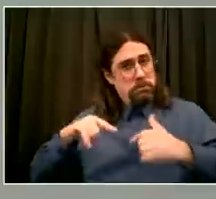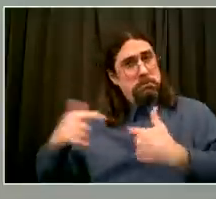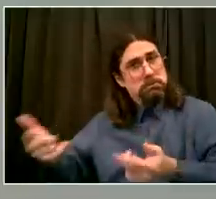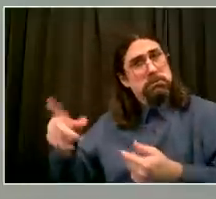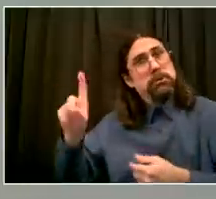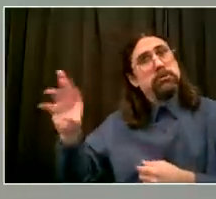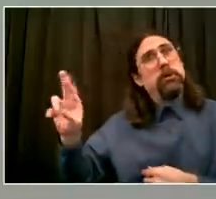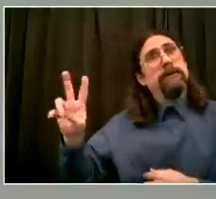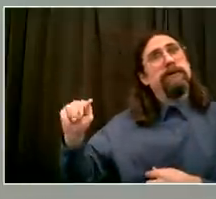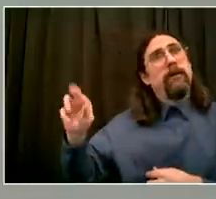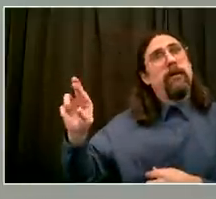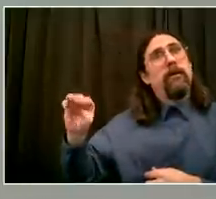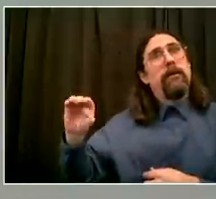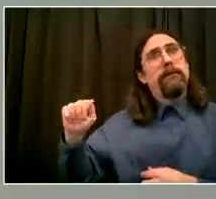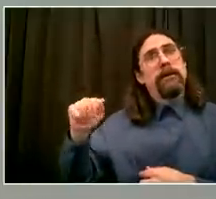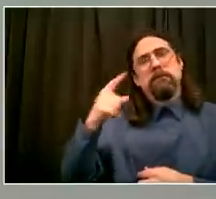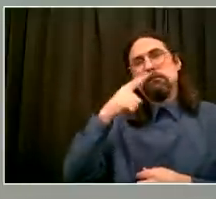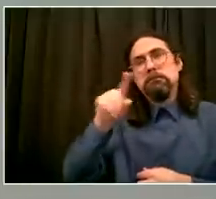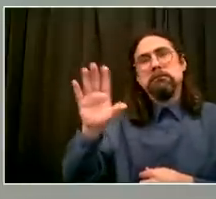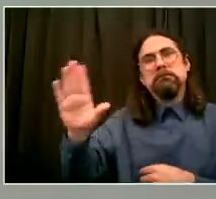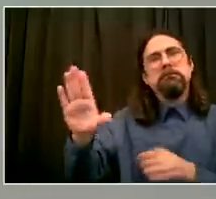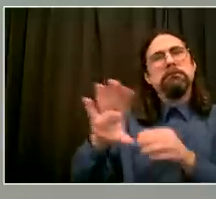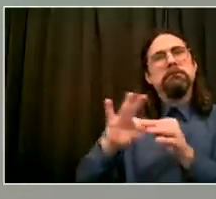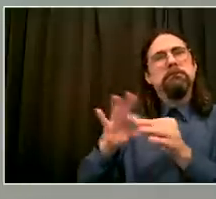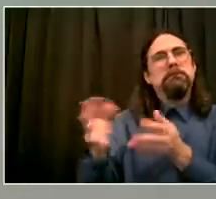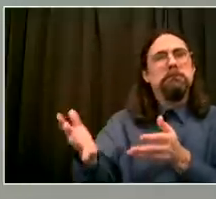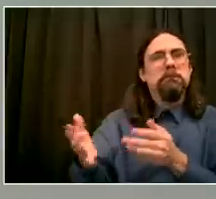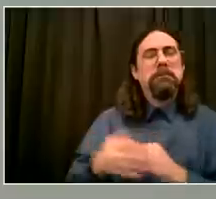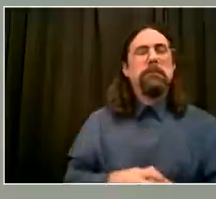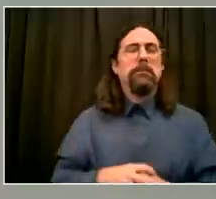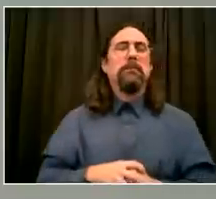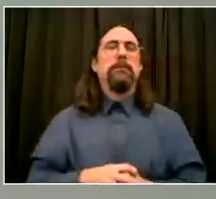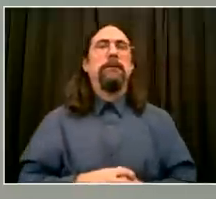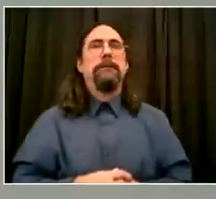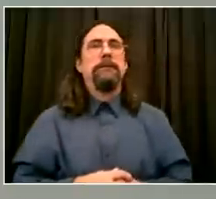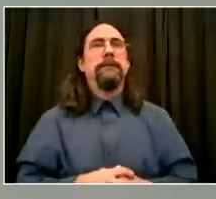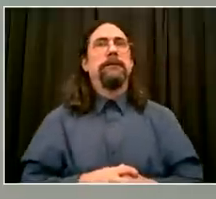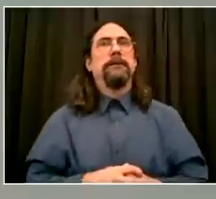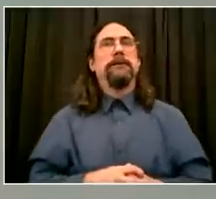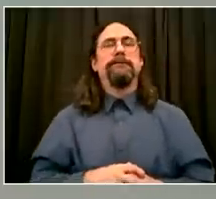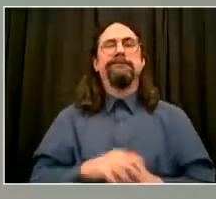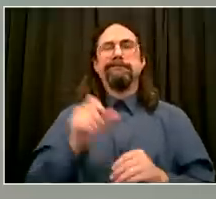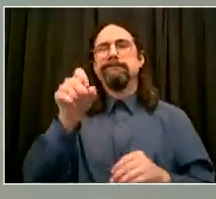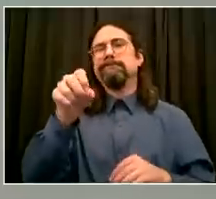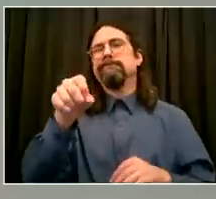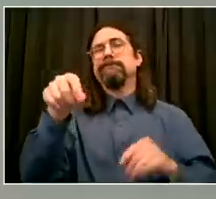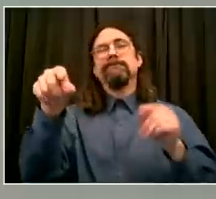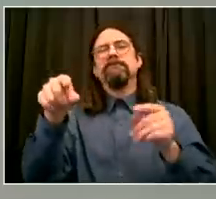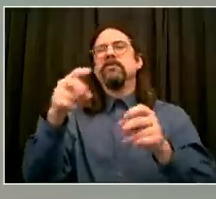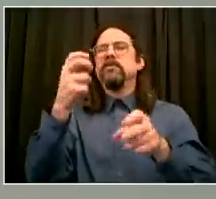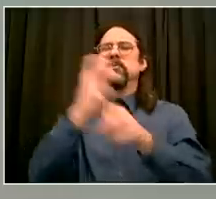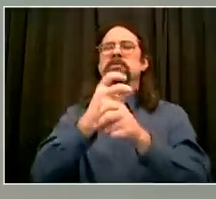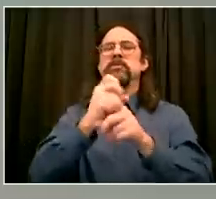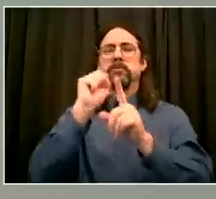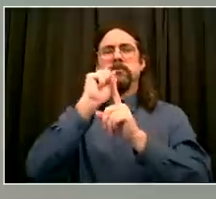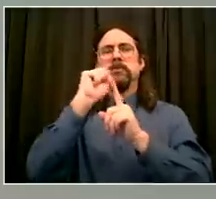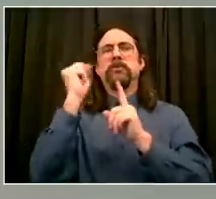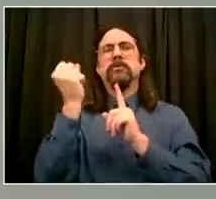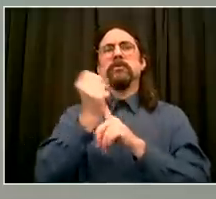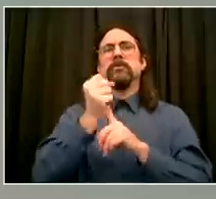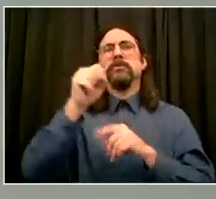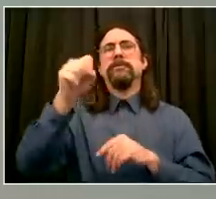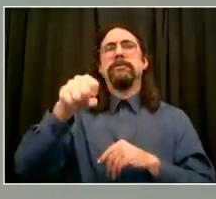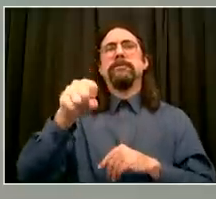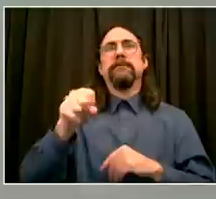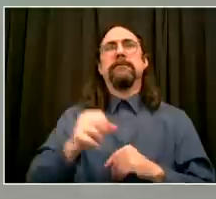we have limited supply, and we need to maximize the utility of that. So the decision that was made regarding